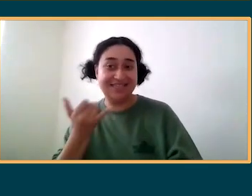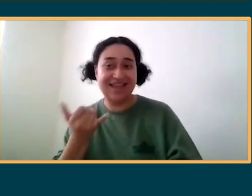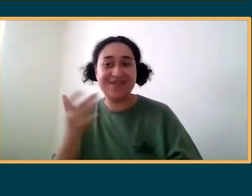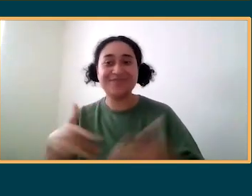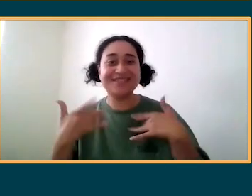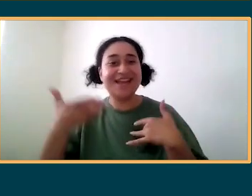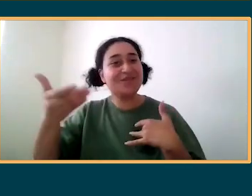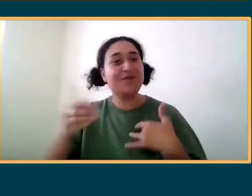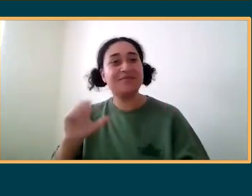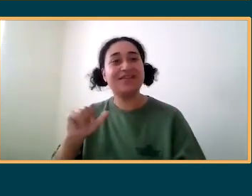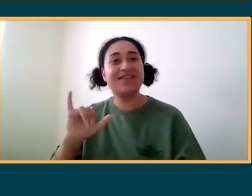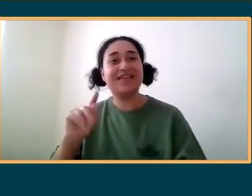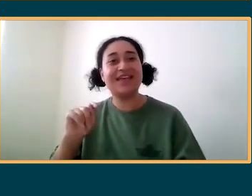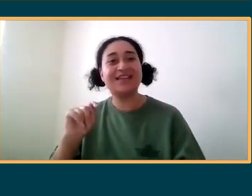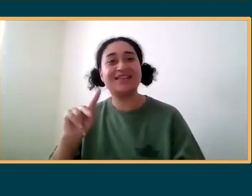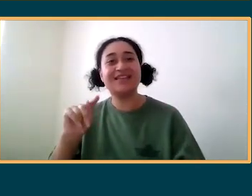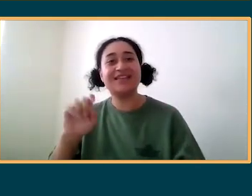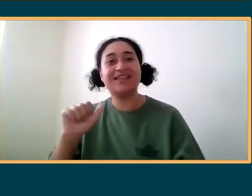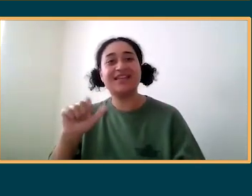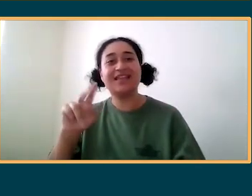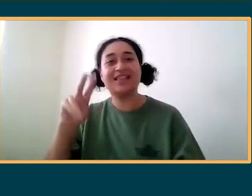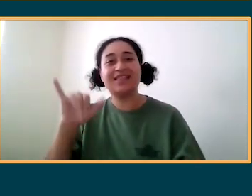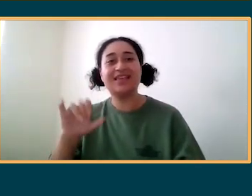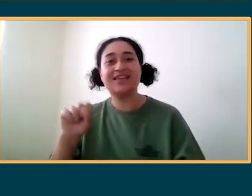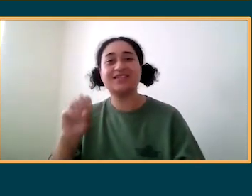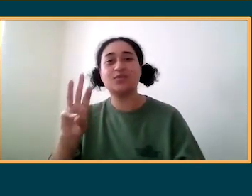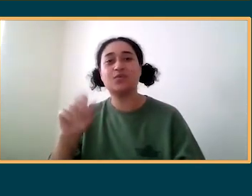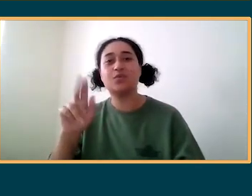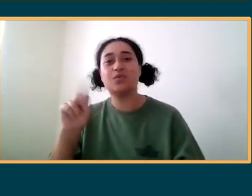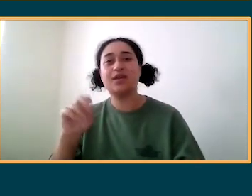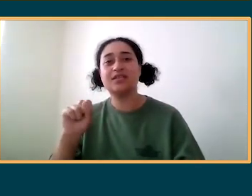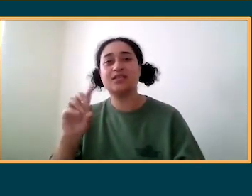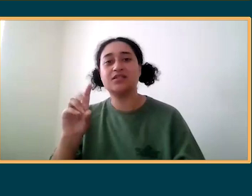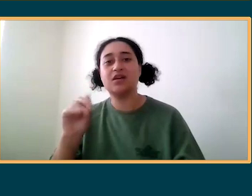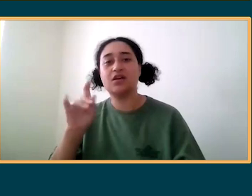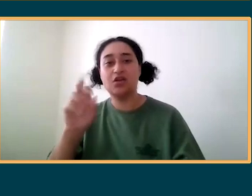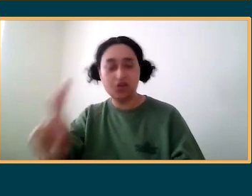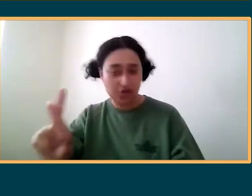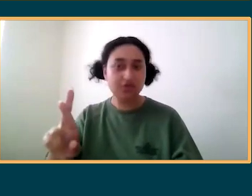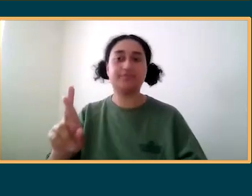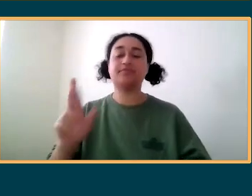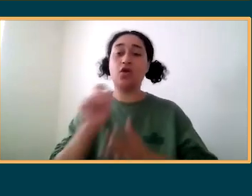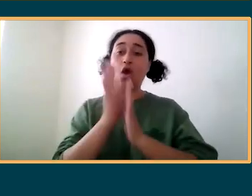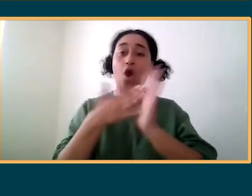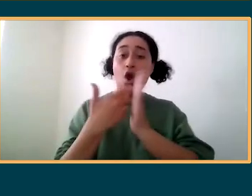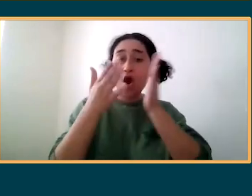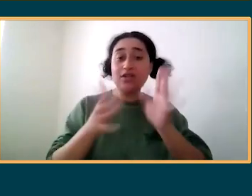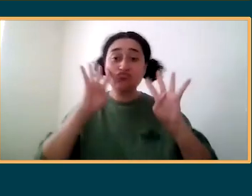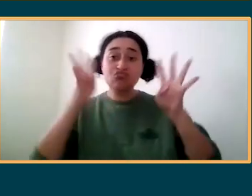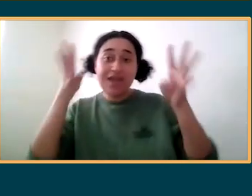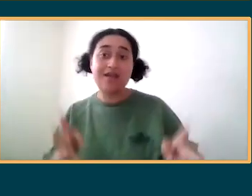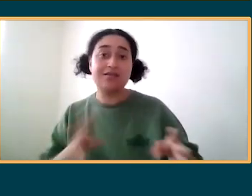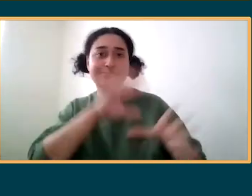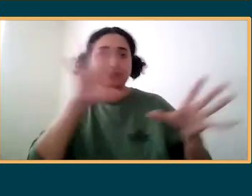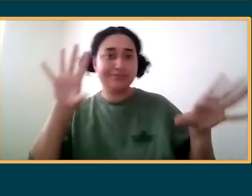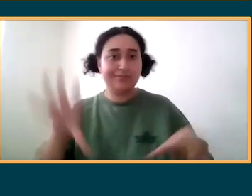Excited to welcome Kate Keeley, son's daughter, queer artist and creator, combines her life filled with art and creativity with a career